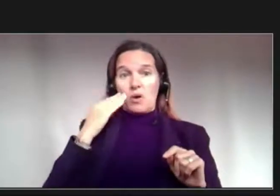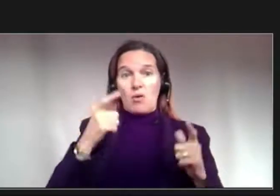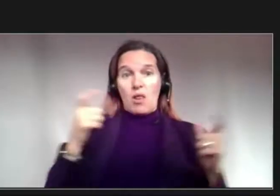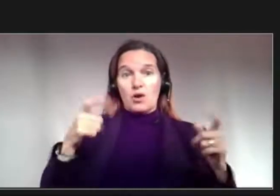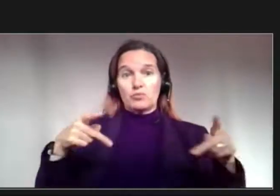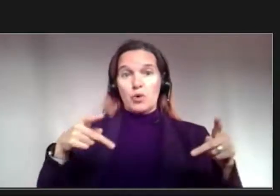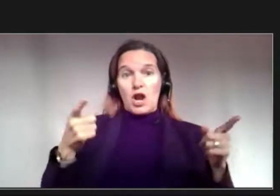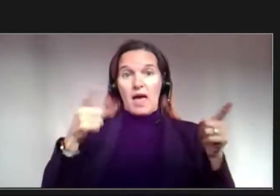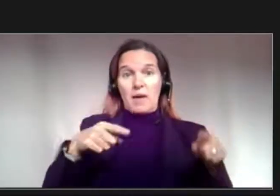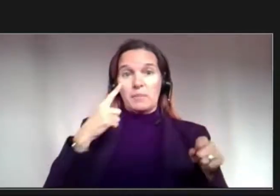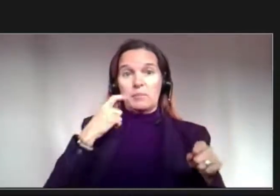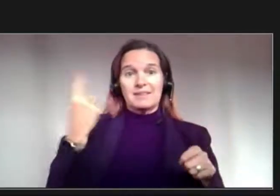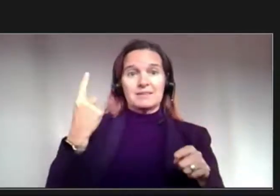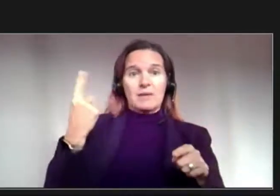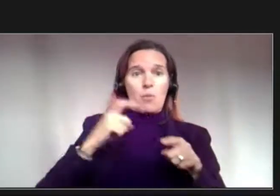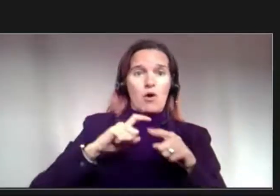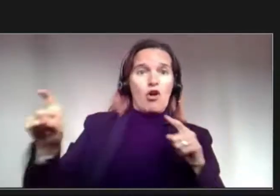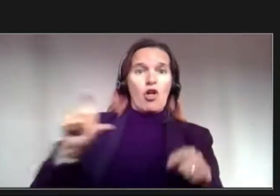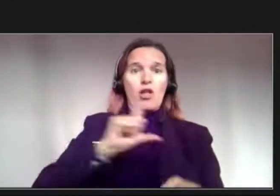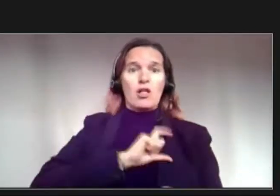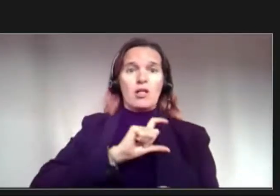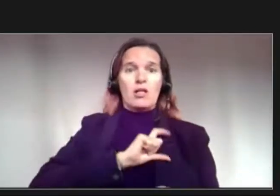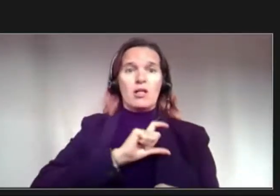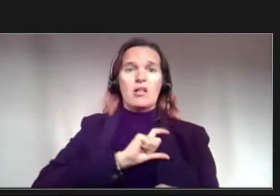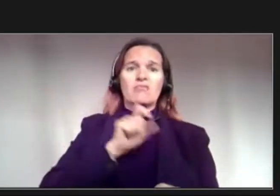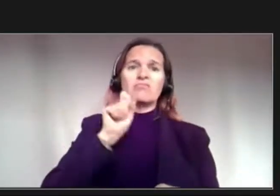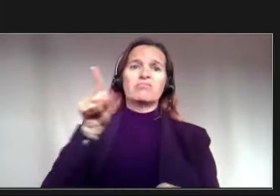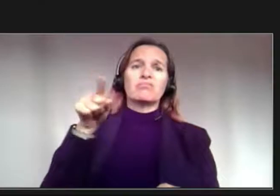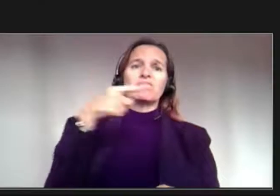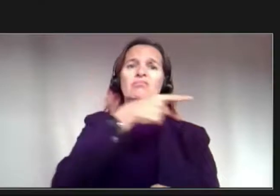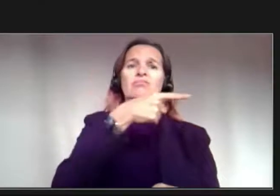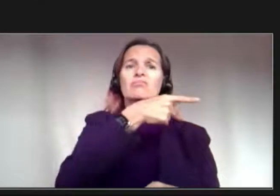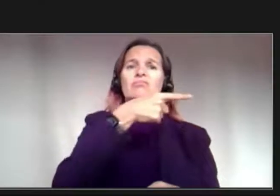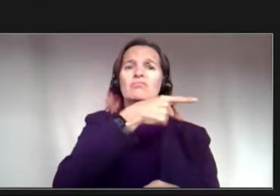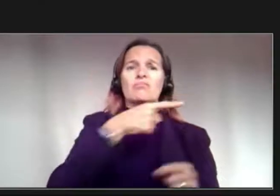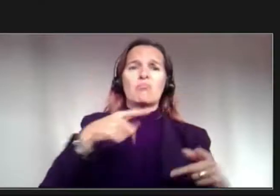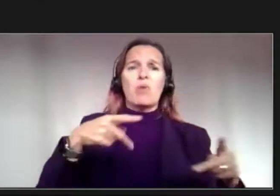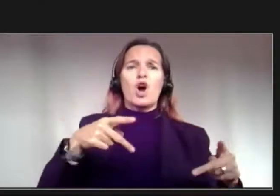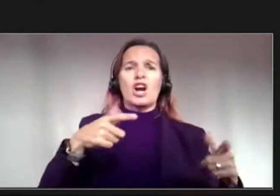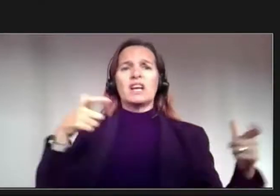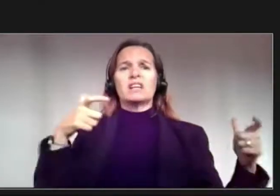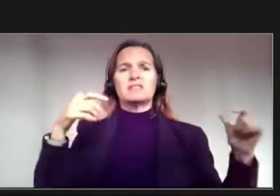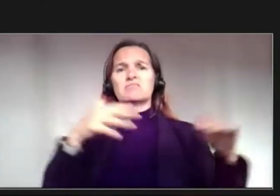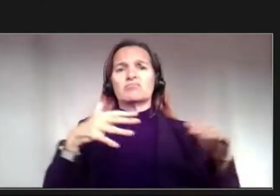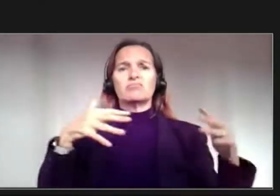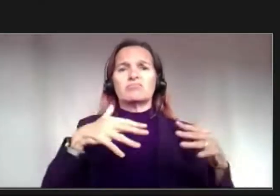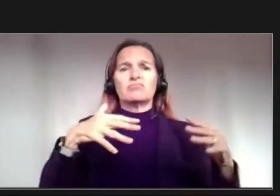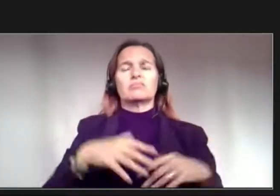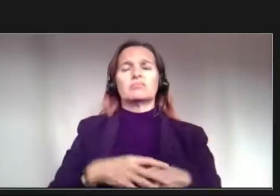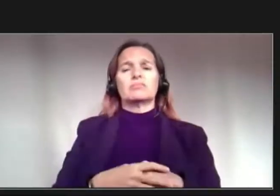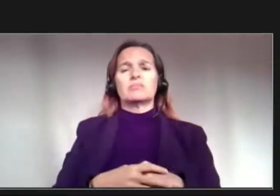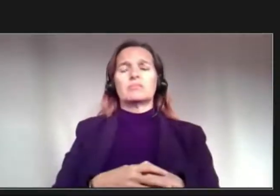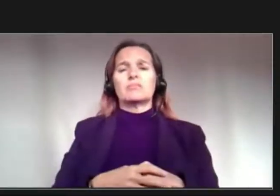somebody called authorities to inform that those parties were happening. So in those cases, did